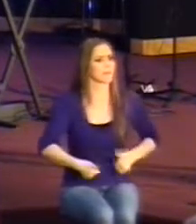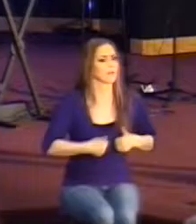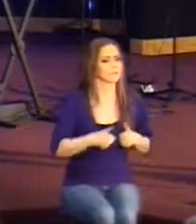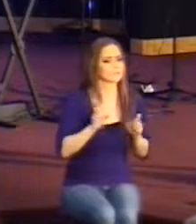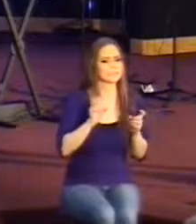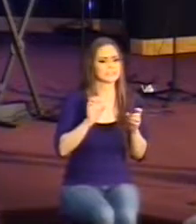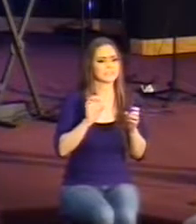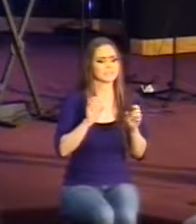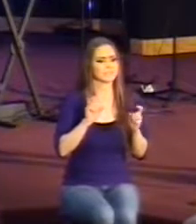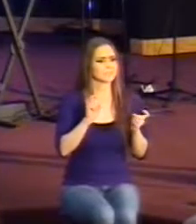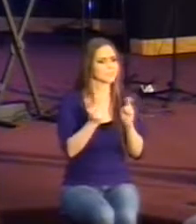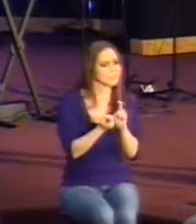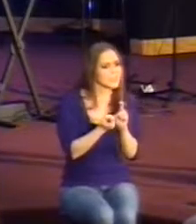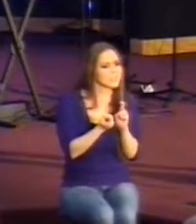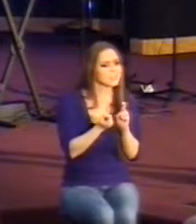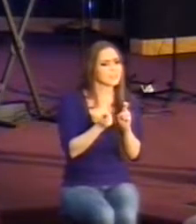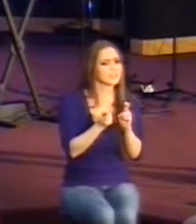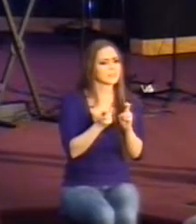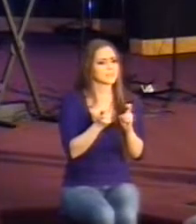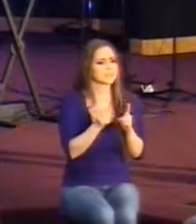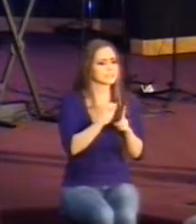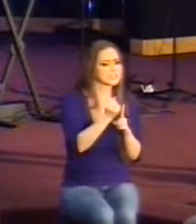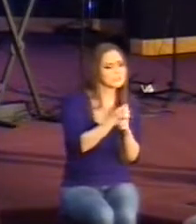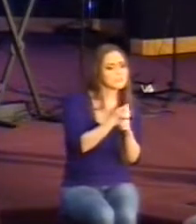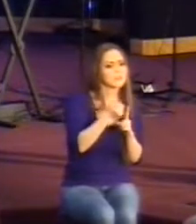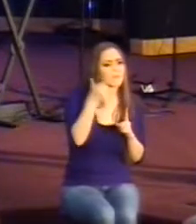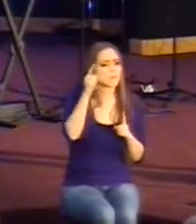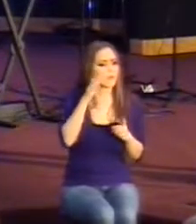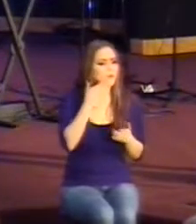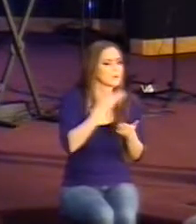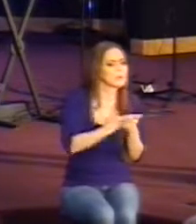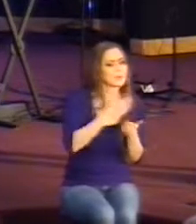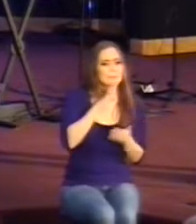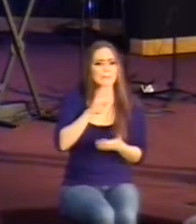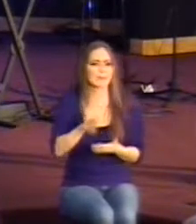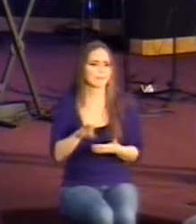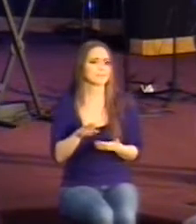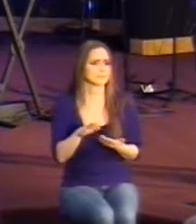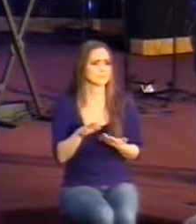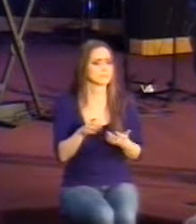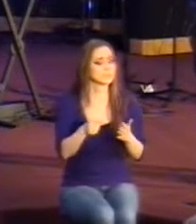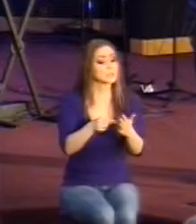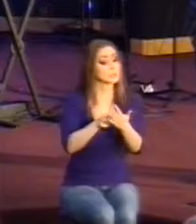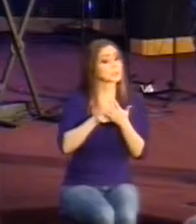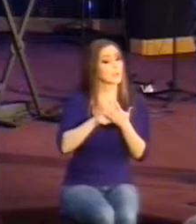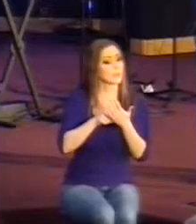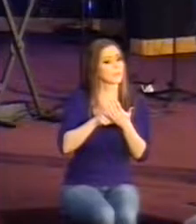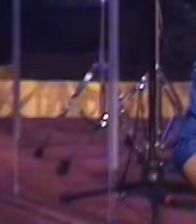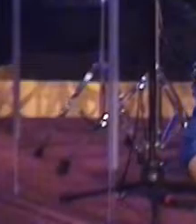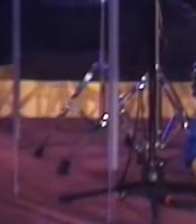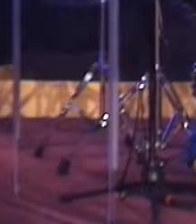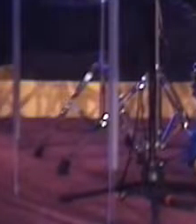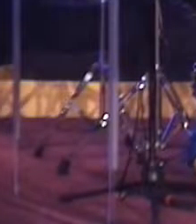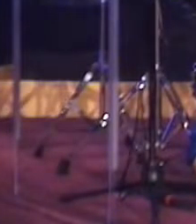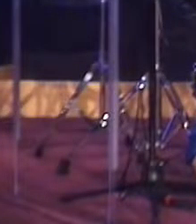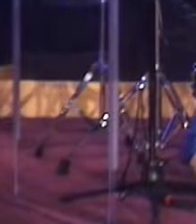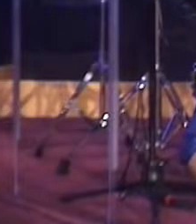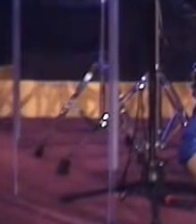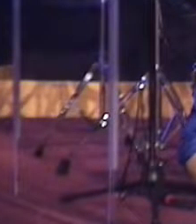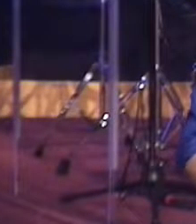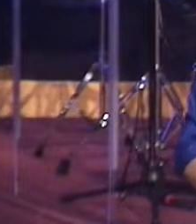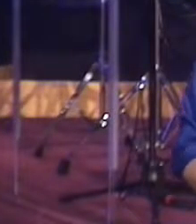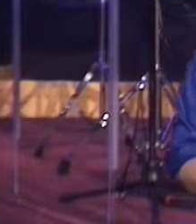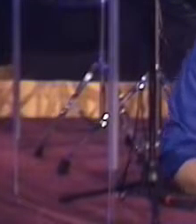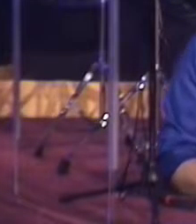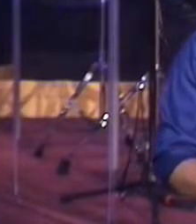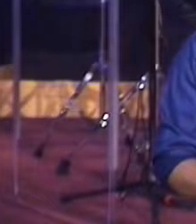our circumstances for the good or the not so good. He may show us circumstances around us and cause them to change our